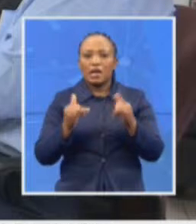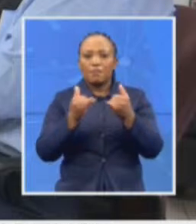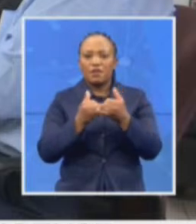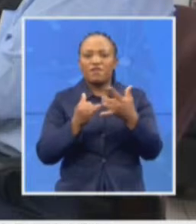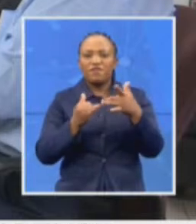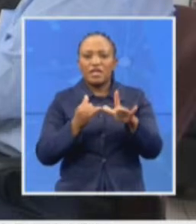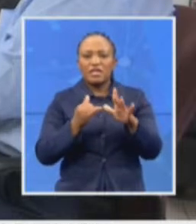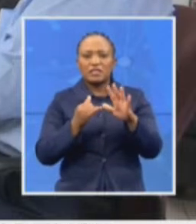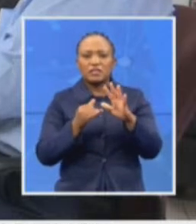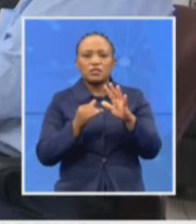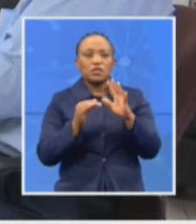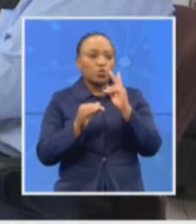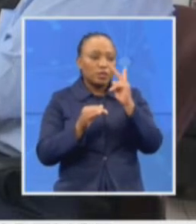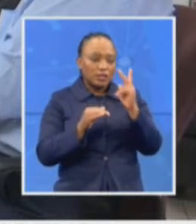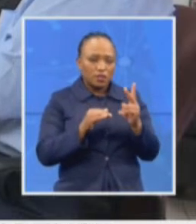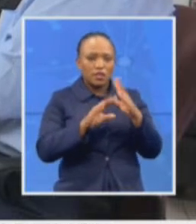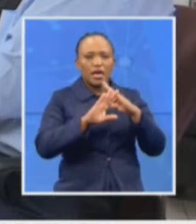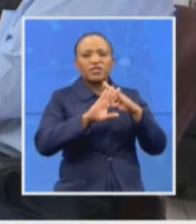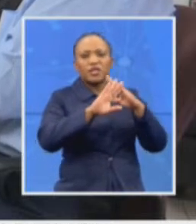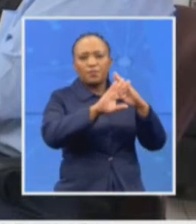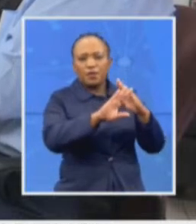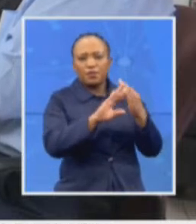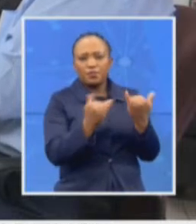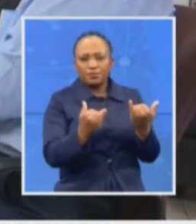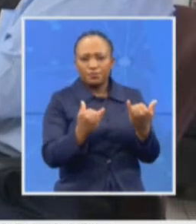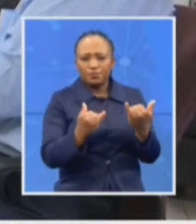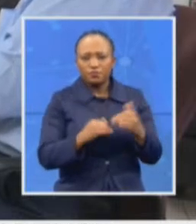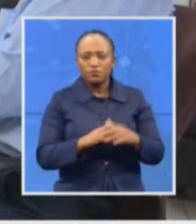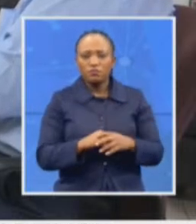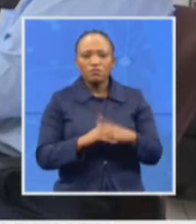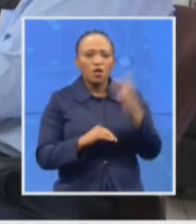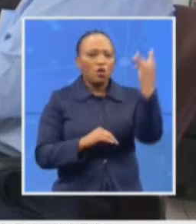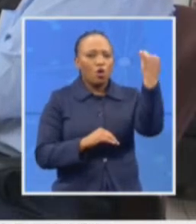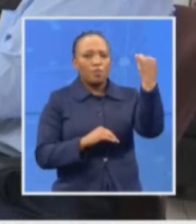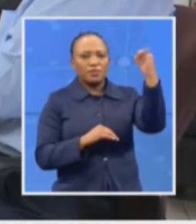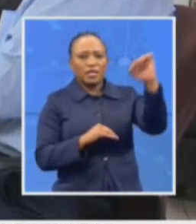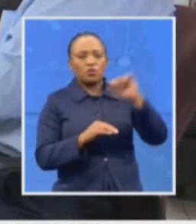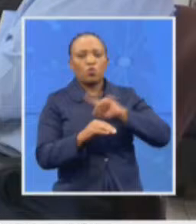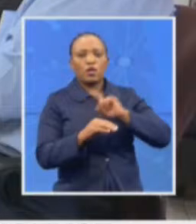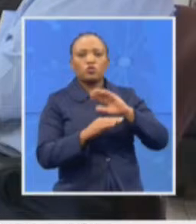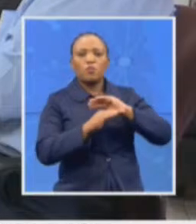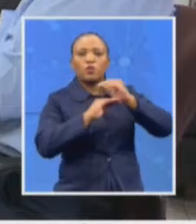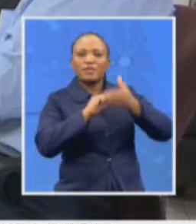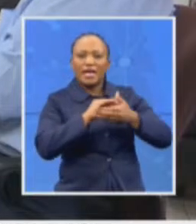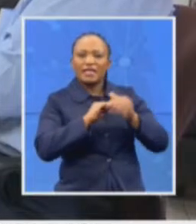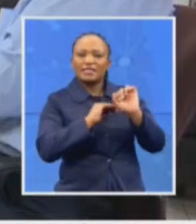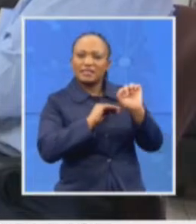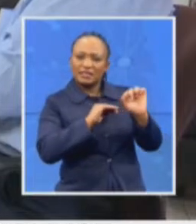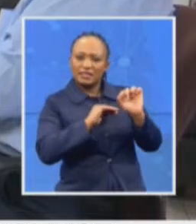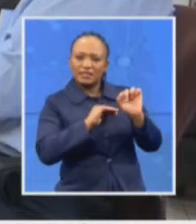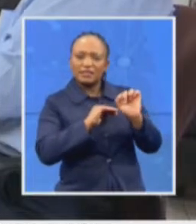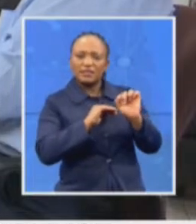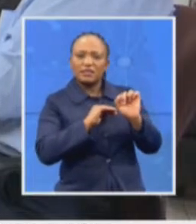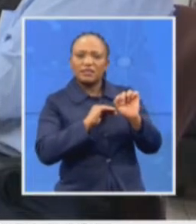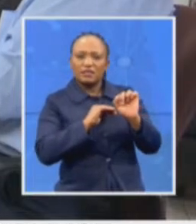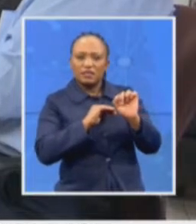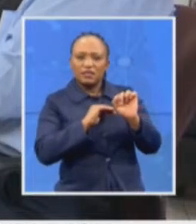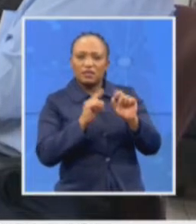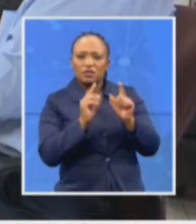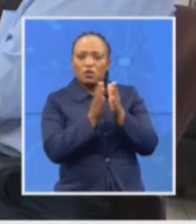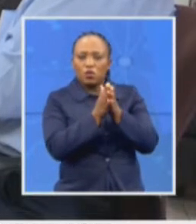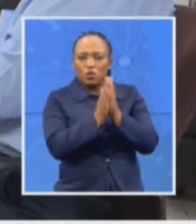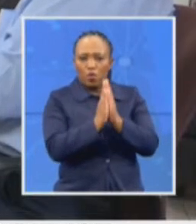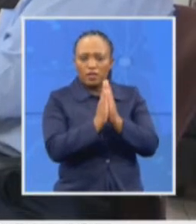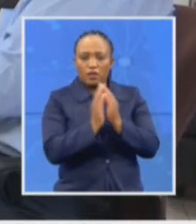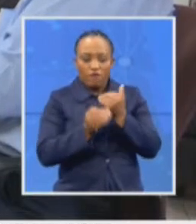the ultimate objective was to protect its name. May I request that for the purpose of these proceedings, and may I also ask